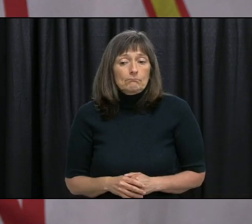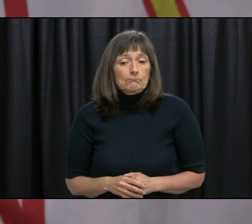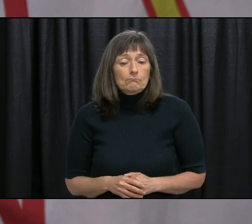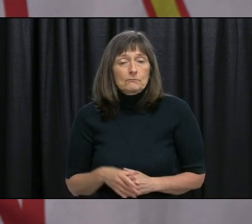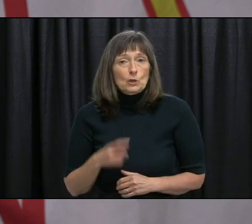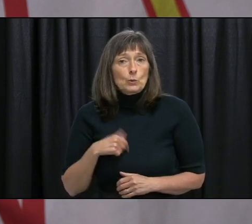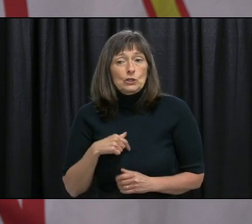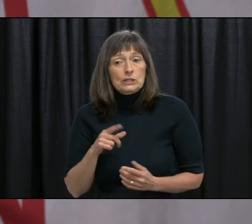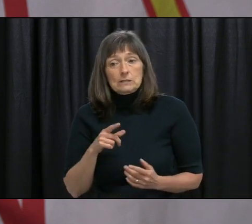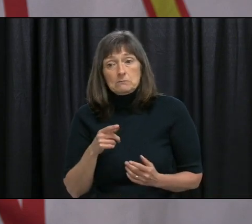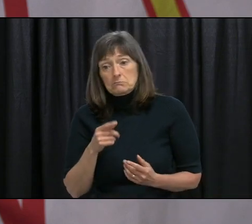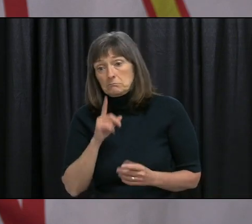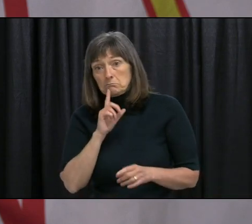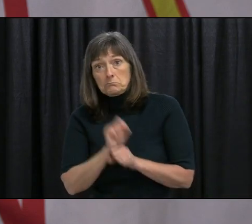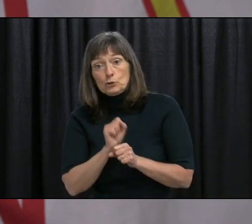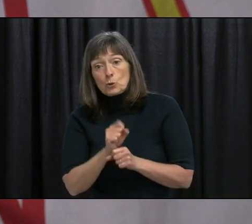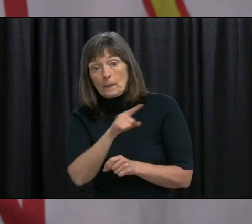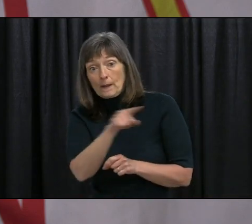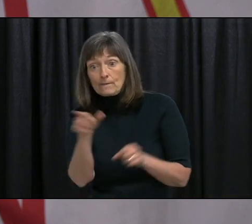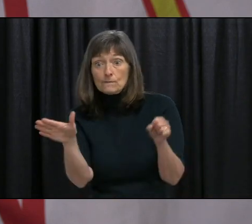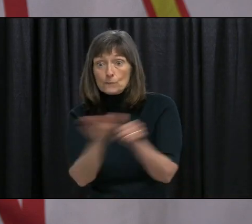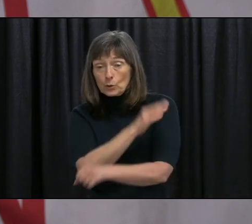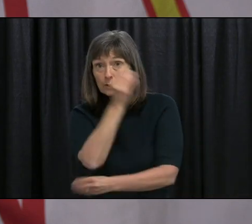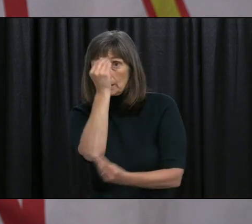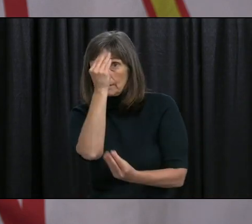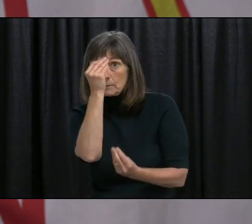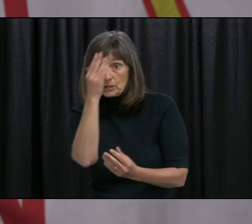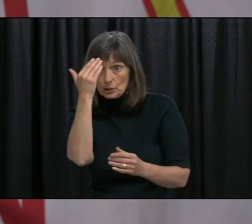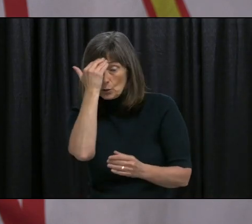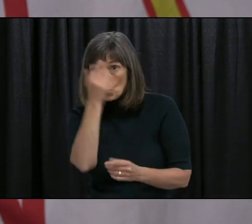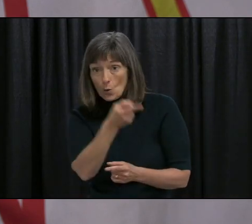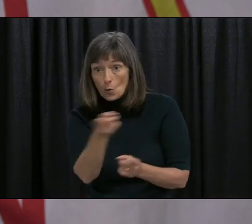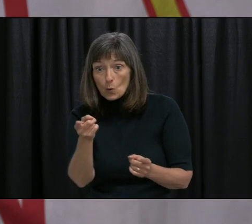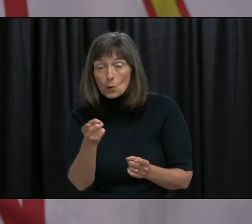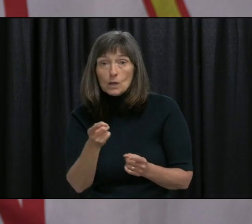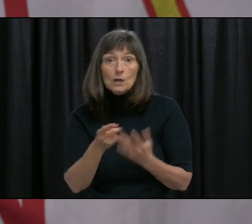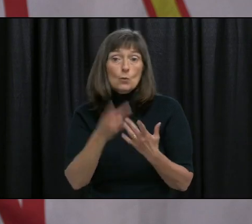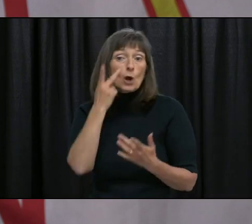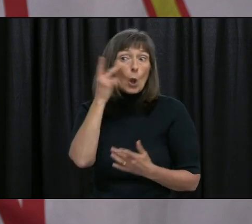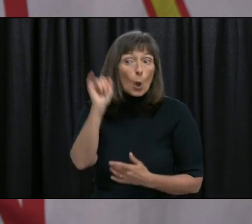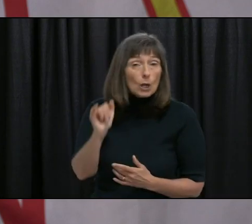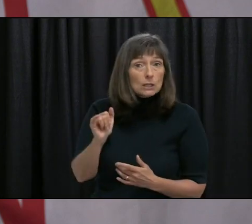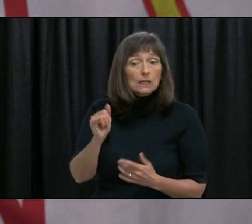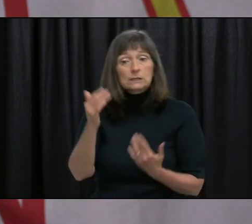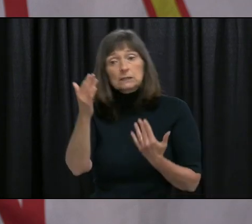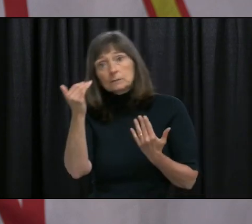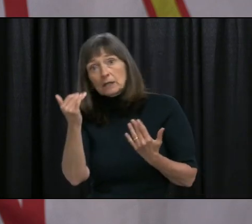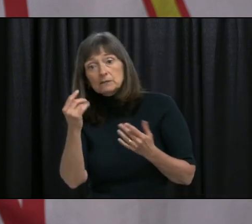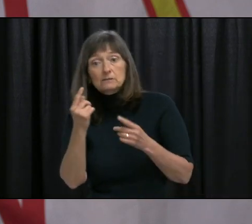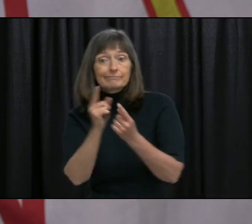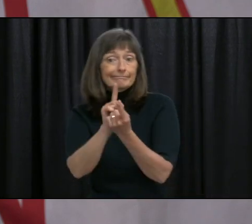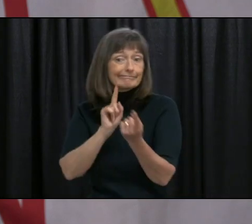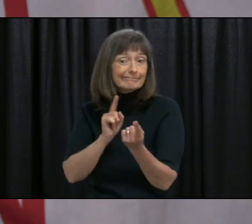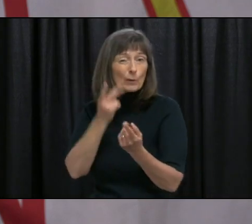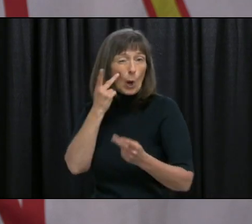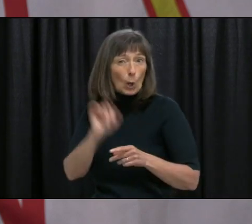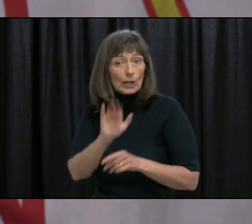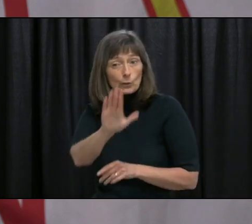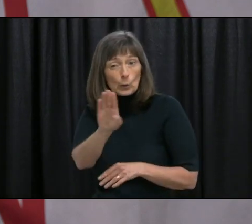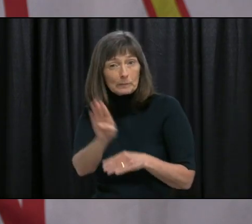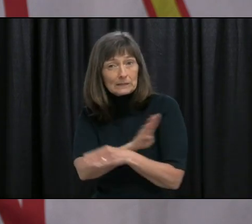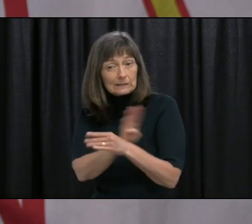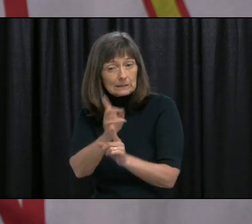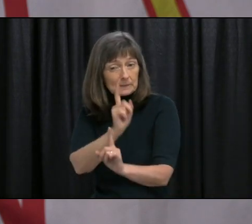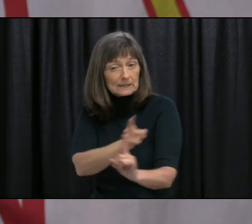engaging to let people know what the expectations are with regard to physical distancing and things like that. And but when it